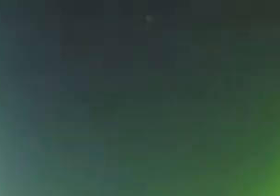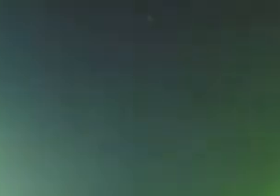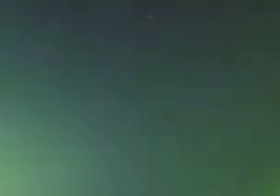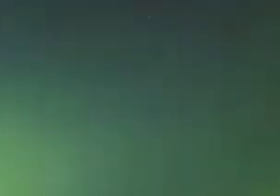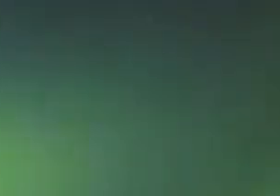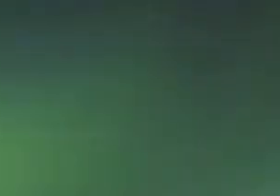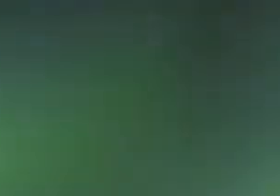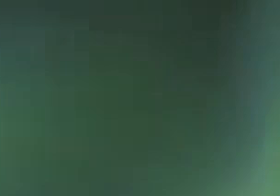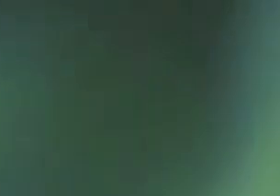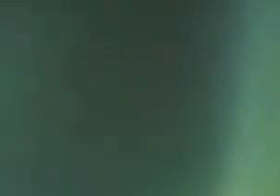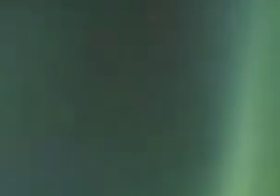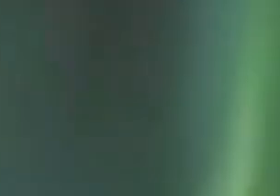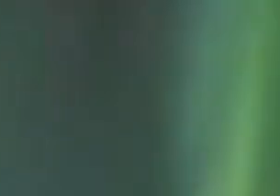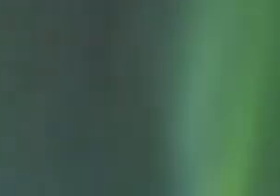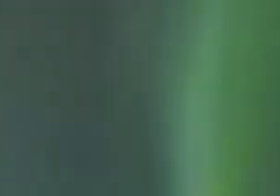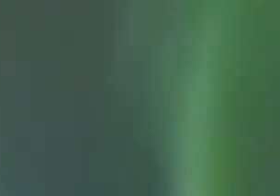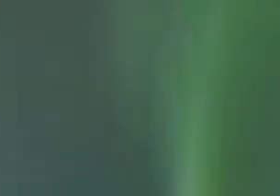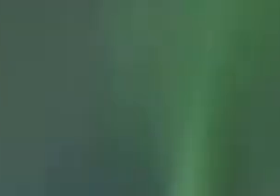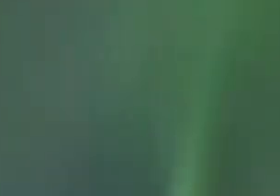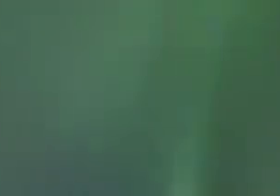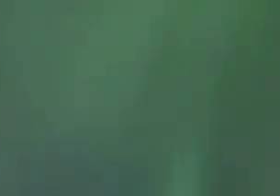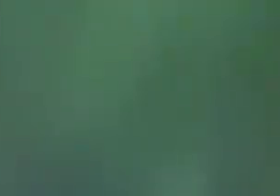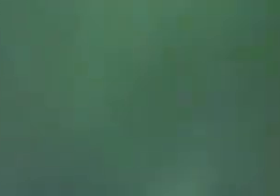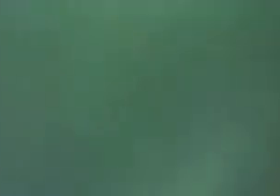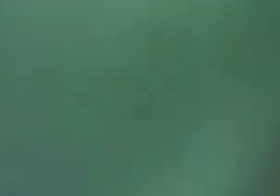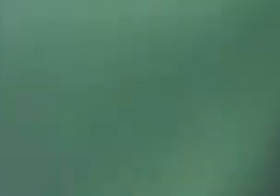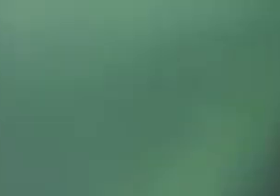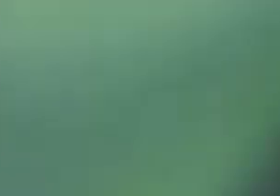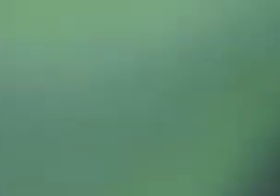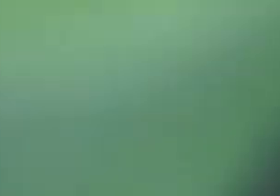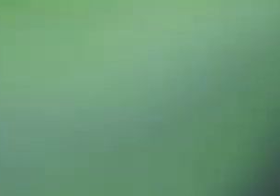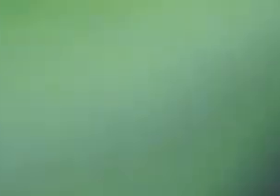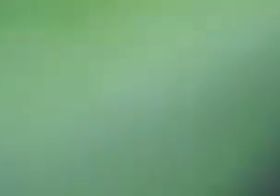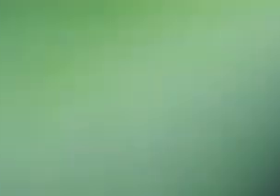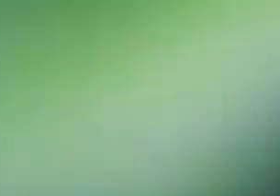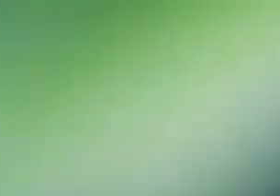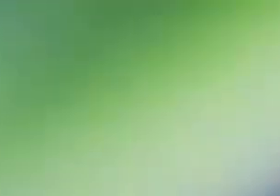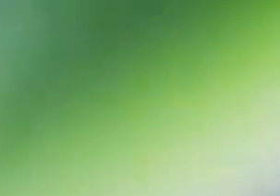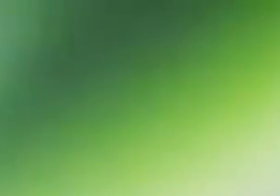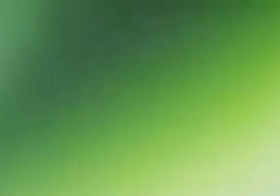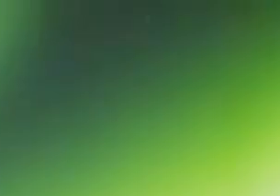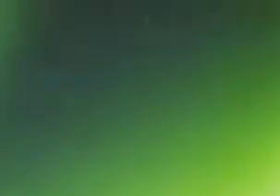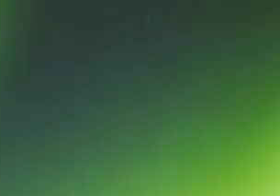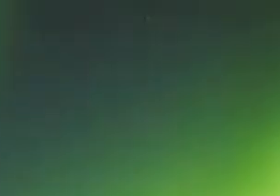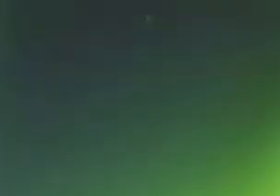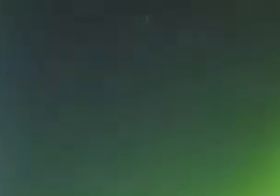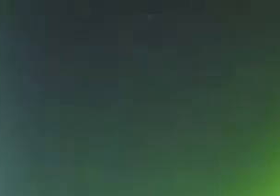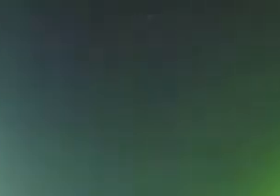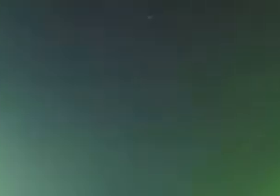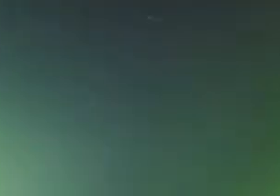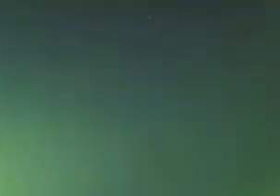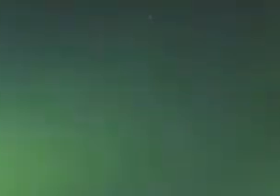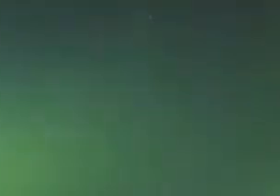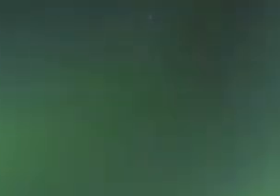information as far as when it comes to enrollment and all the different steps that it encompasses,